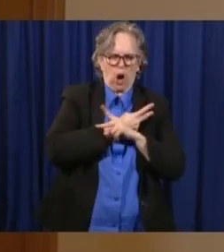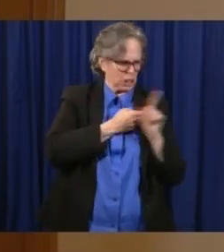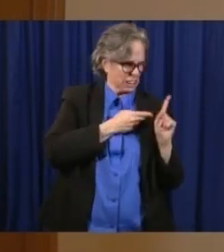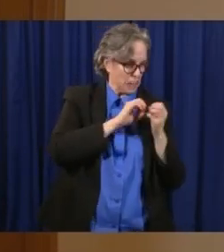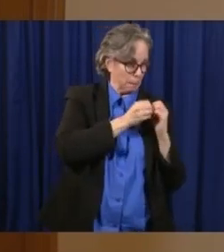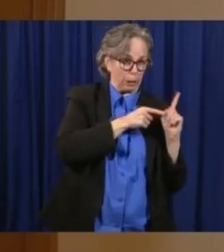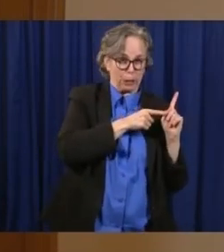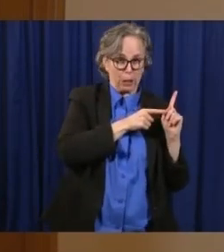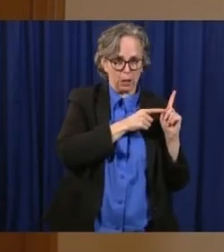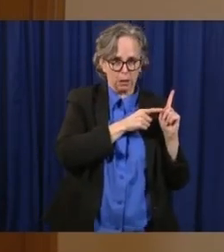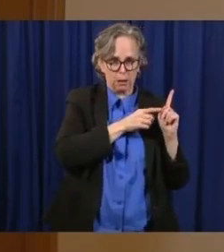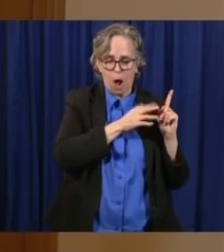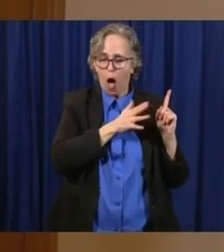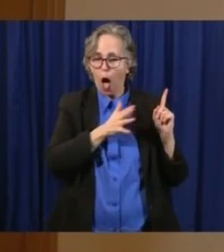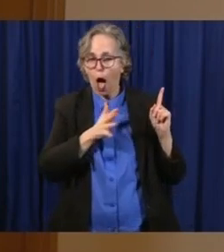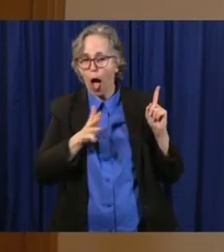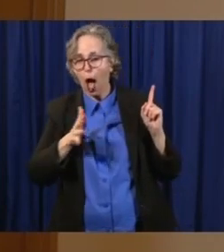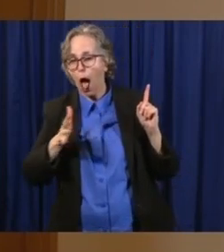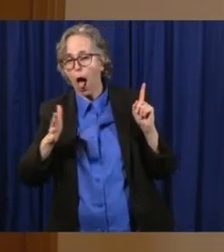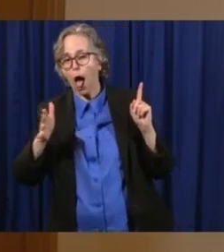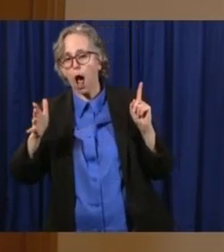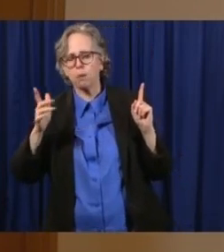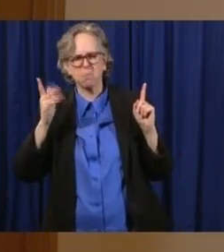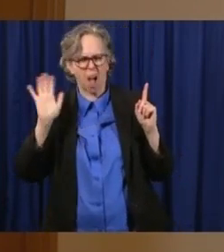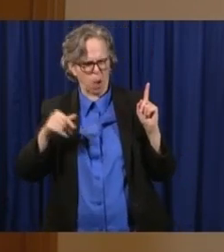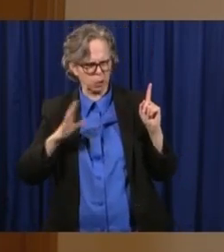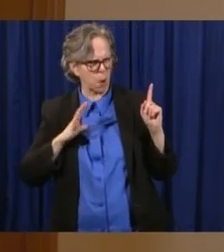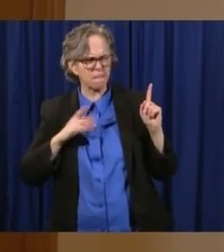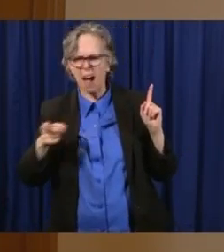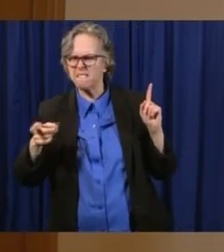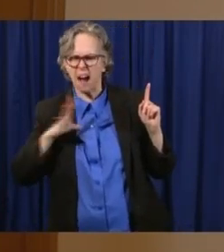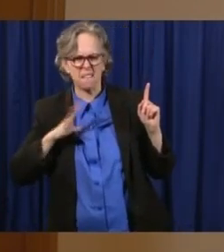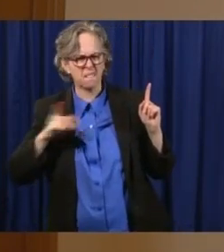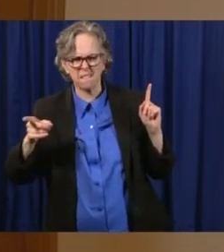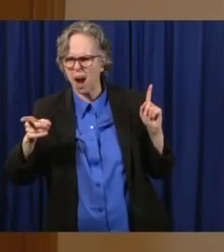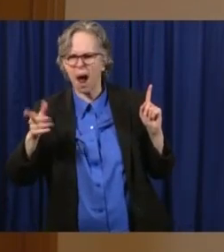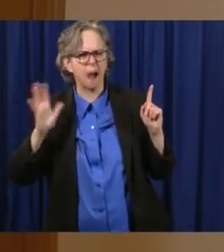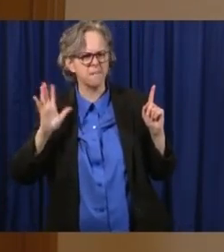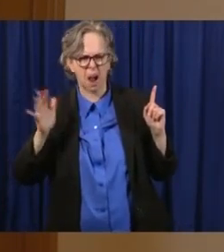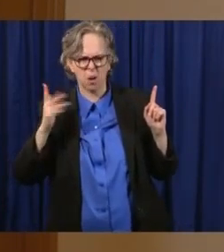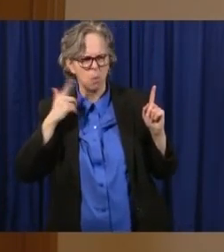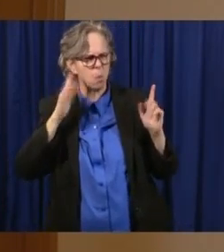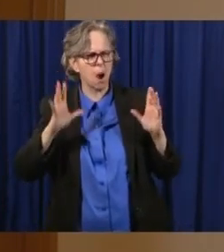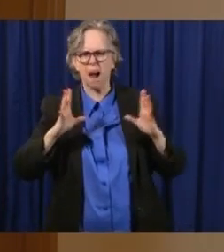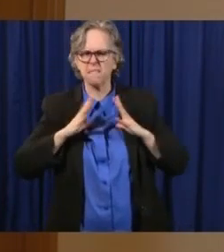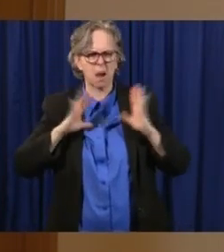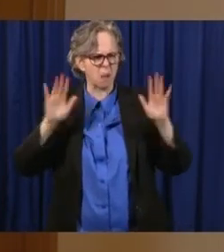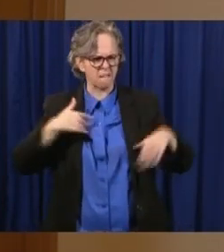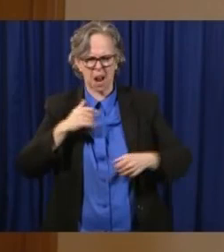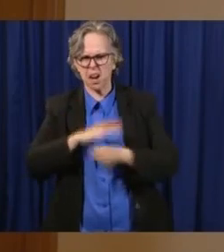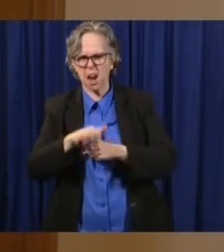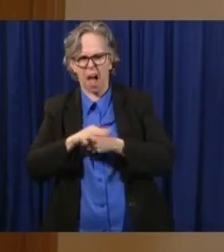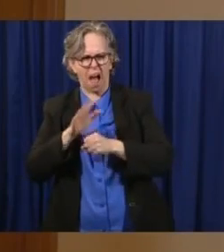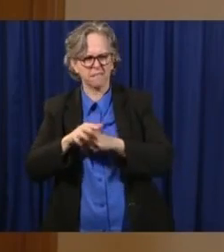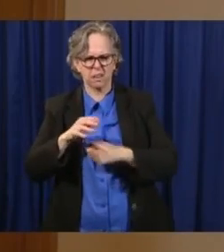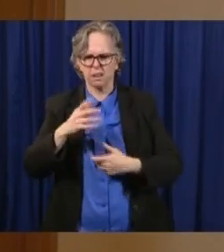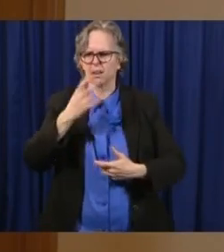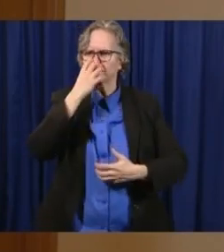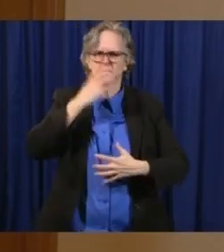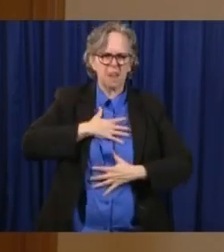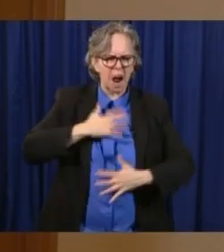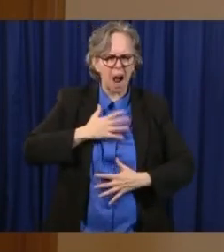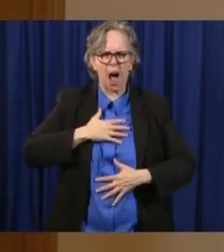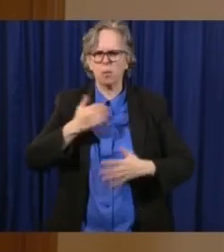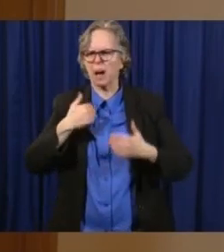said, we're doing so well, we might not run out of ventilators, which is our whole goal all along, is to not run out of